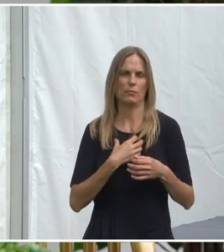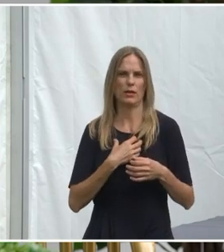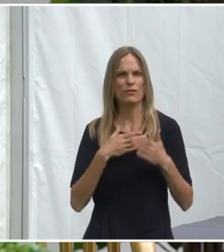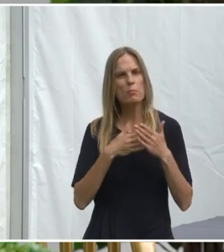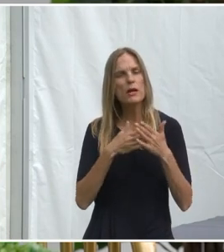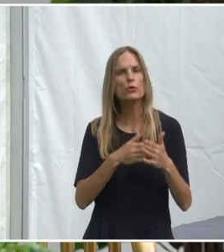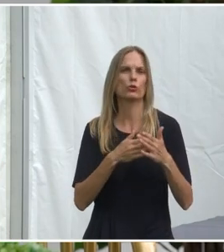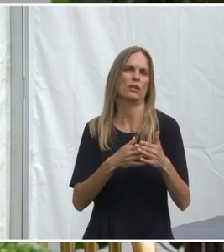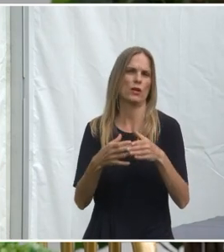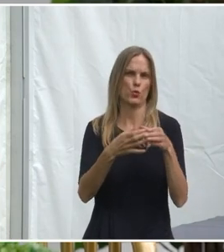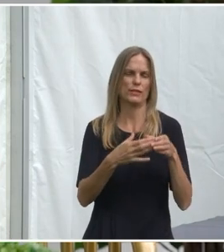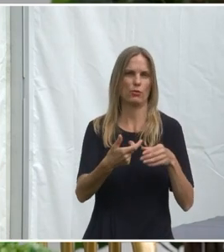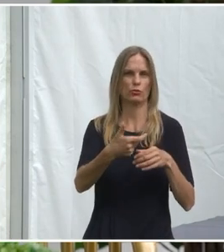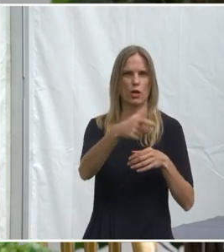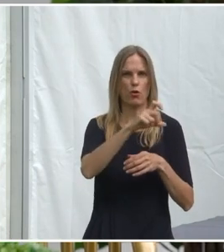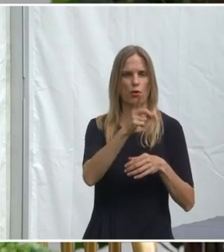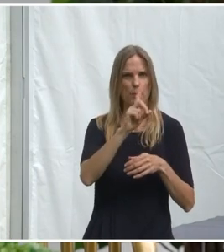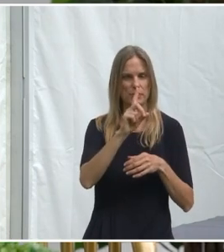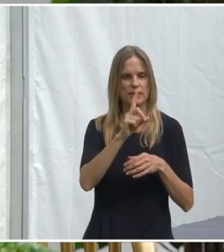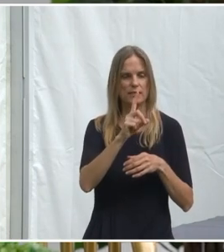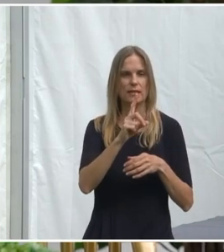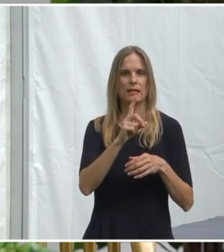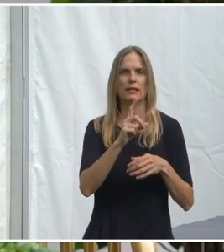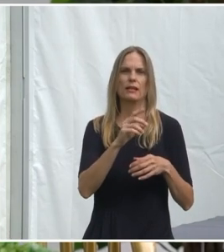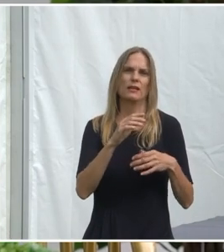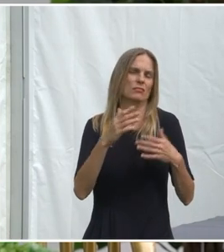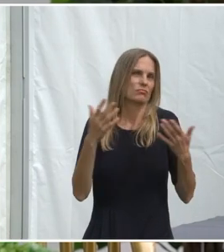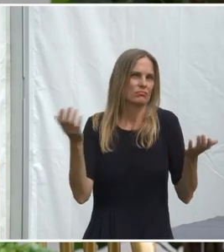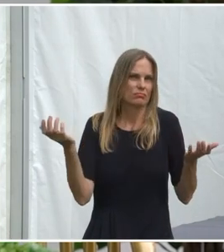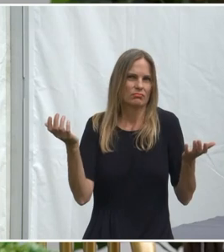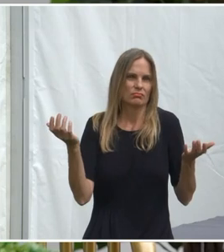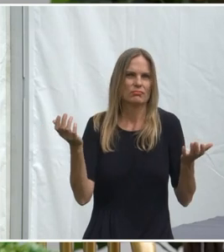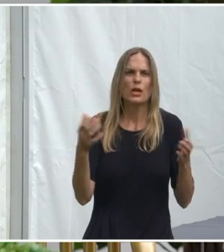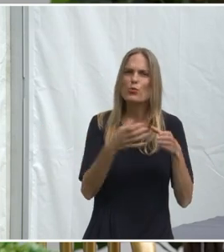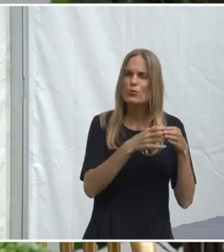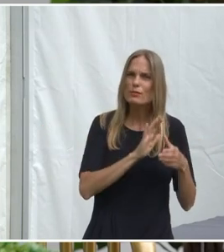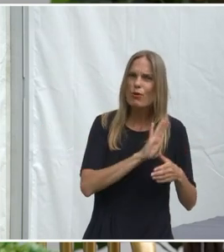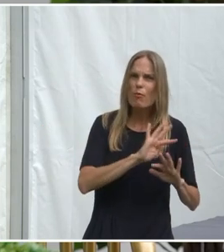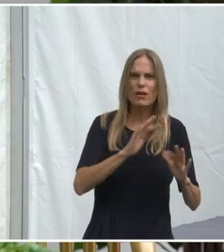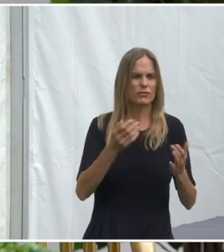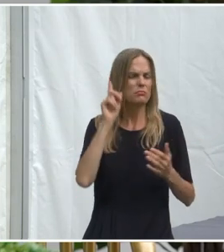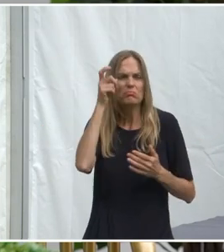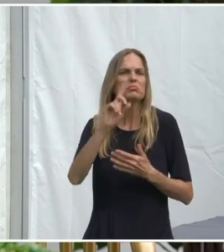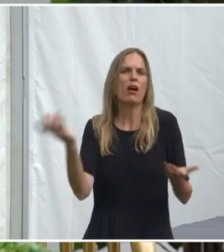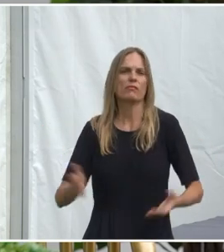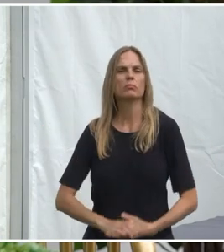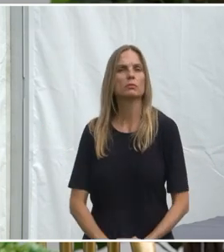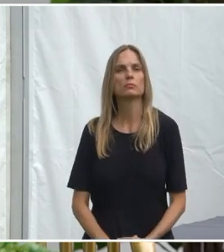the community bonding ties or bridging ties, or any reflections on these?